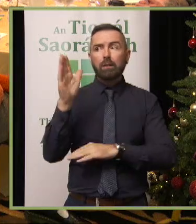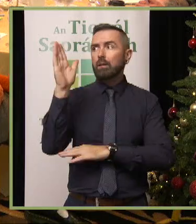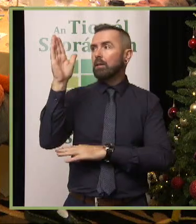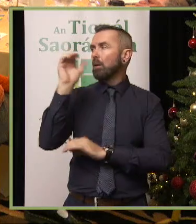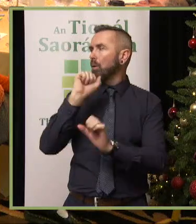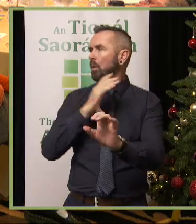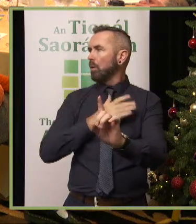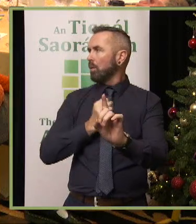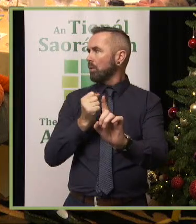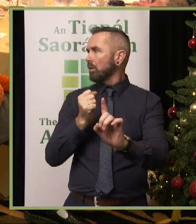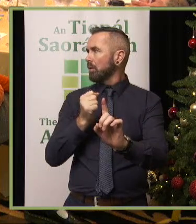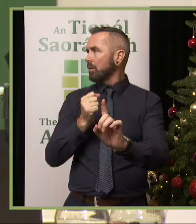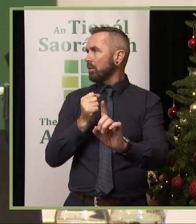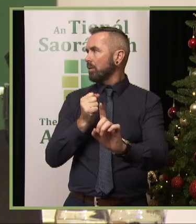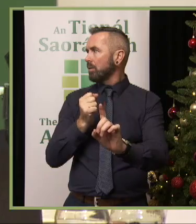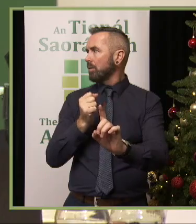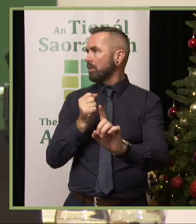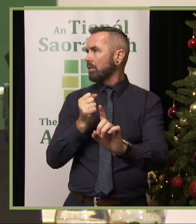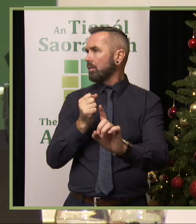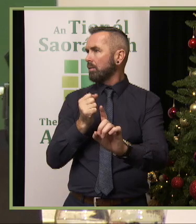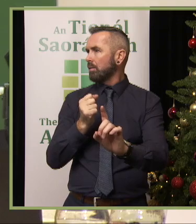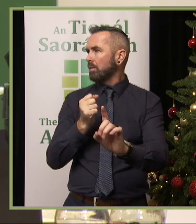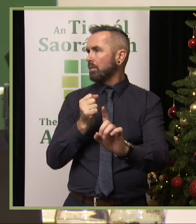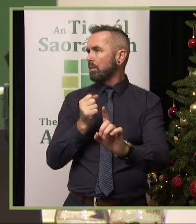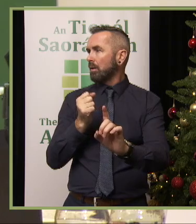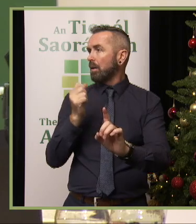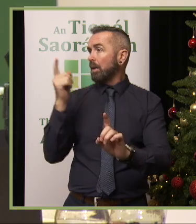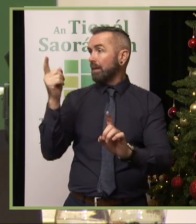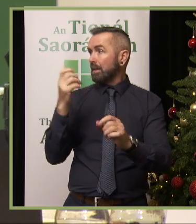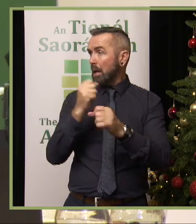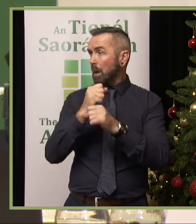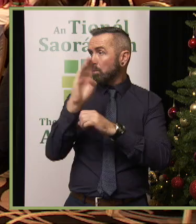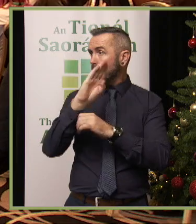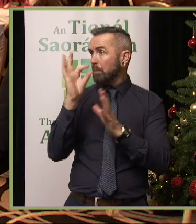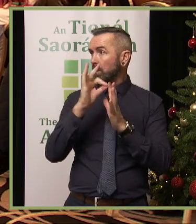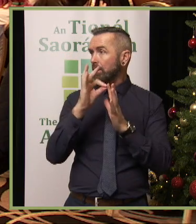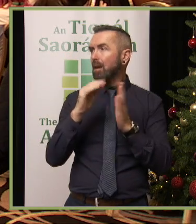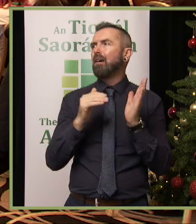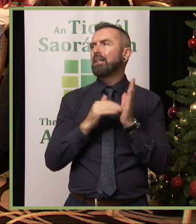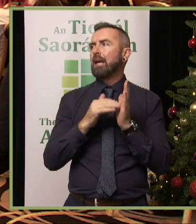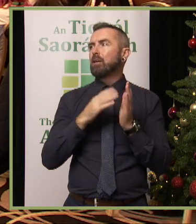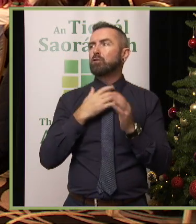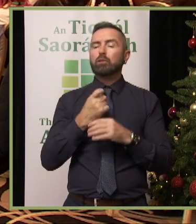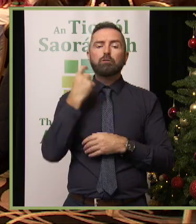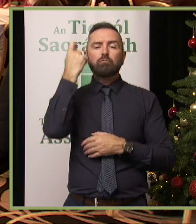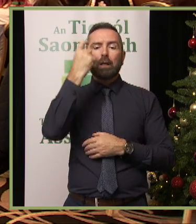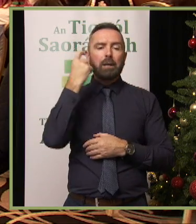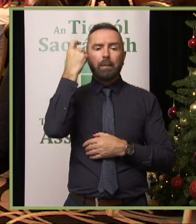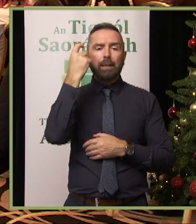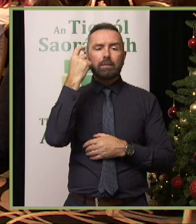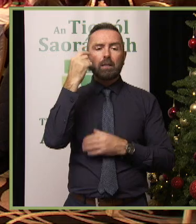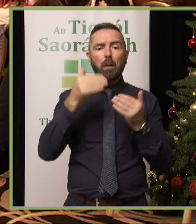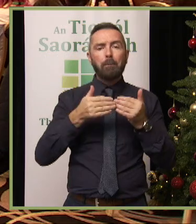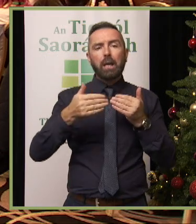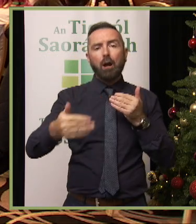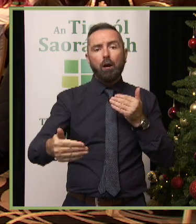let me just... Rebecca, is this to follow up on Brendan's point? Yeah, okay. It was just to suggest beyond what's the